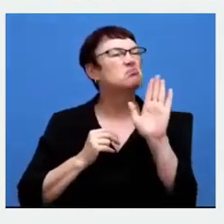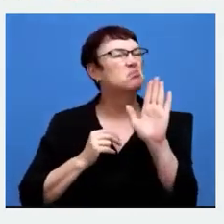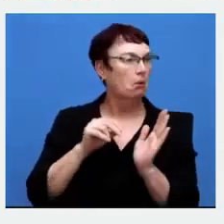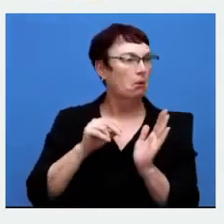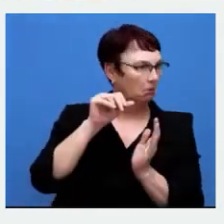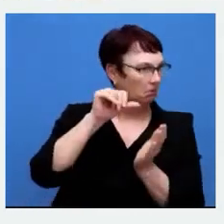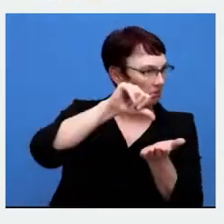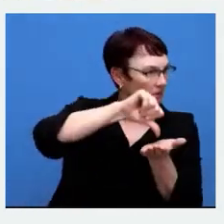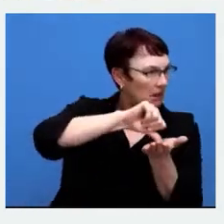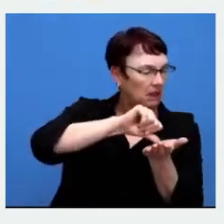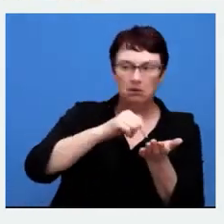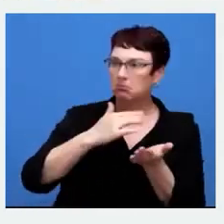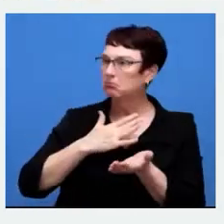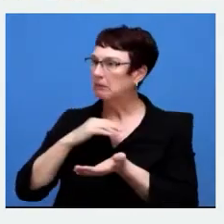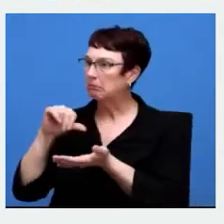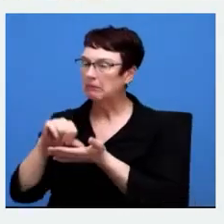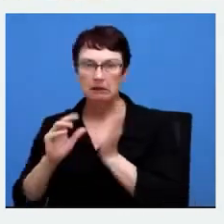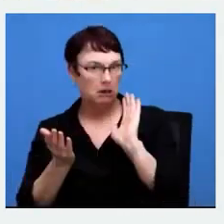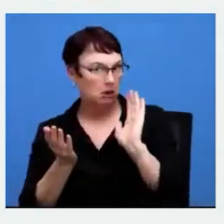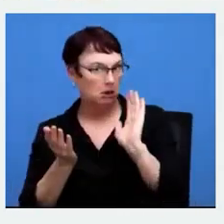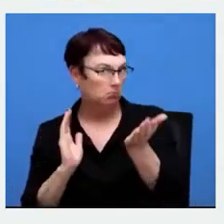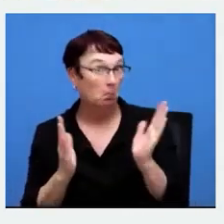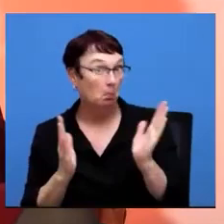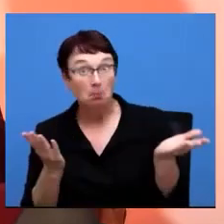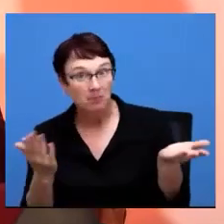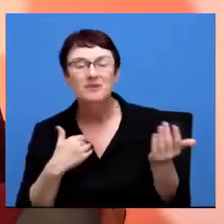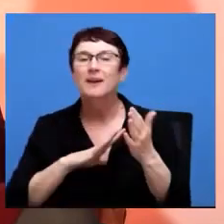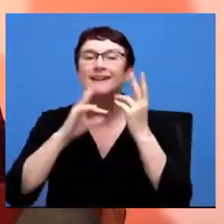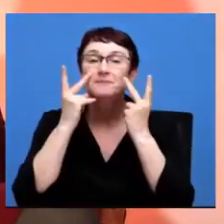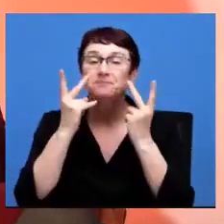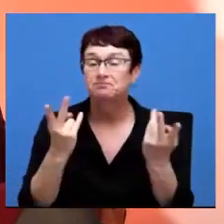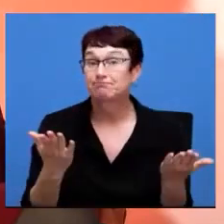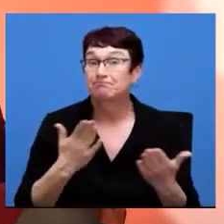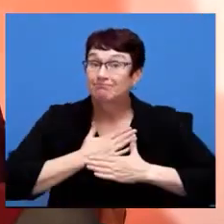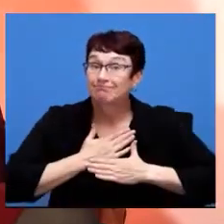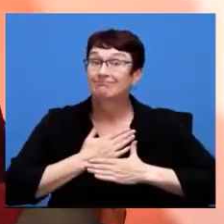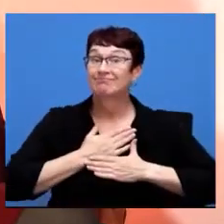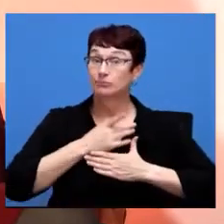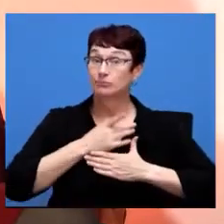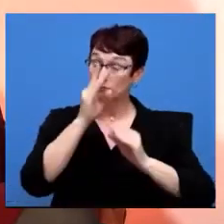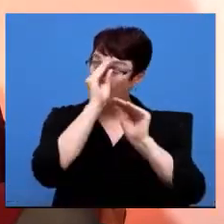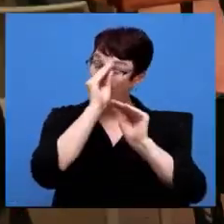explanation was clear, but we are here to answer any questions. Thank you.